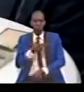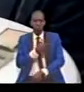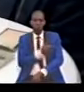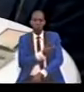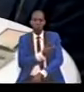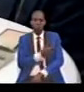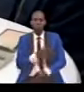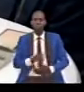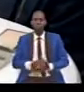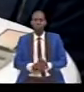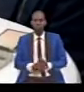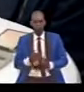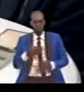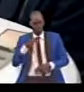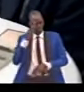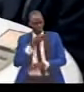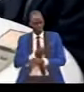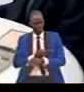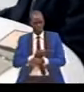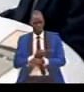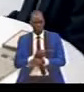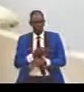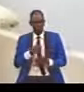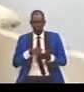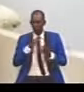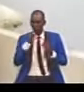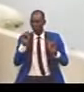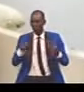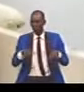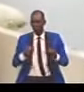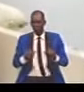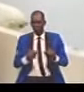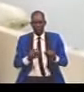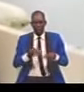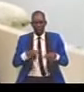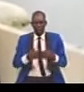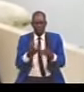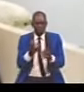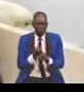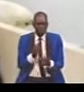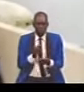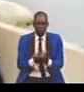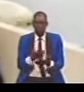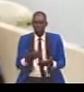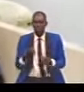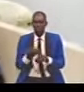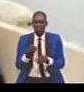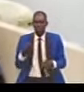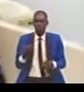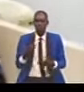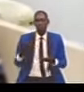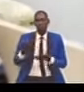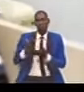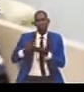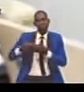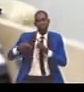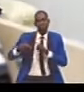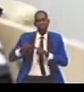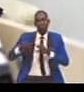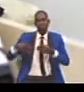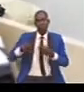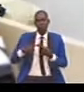gosh, with my son? That can't be. Where on earth did you get that from? Some friends I made in the